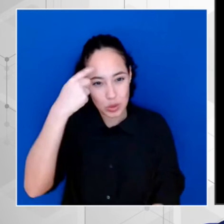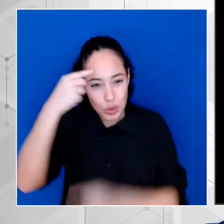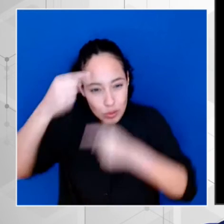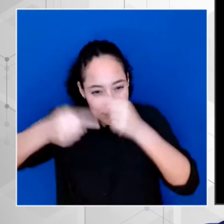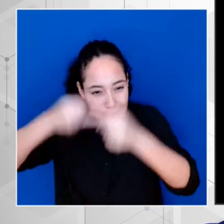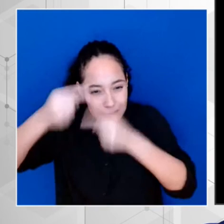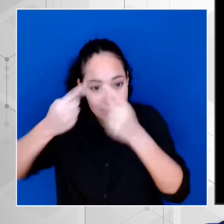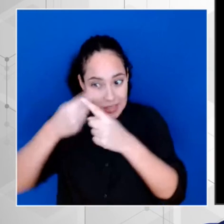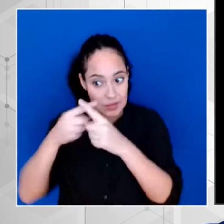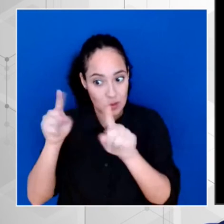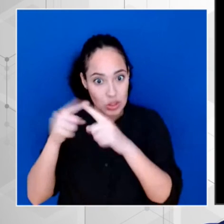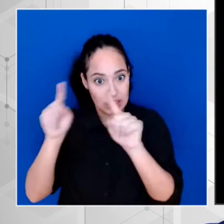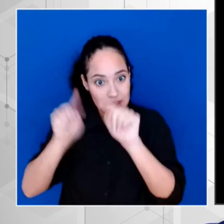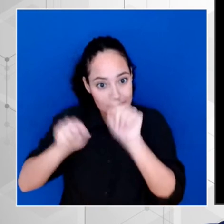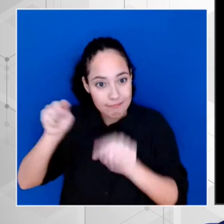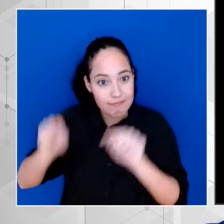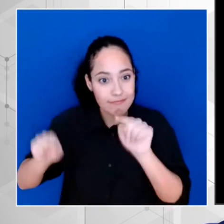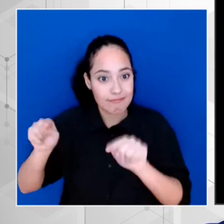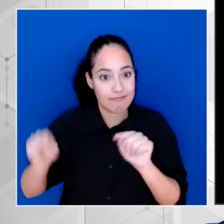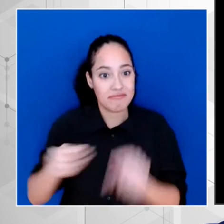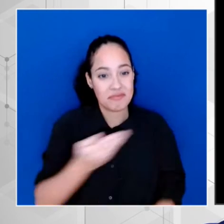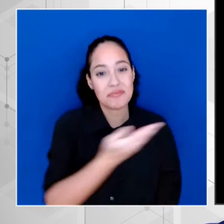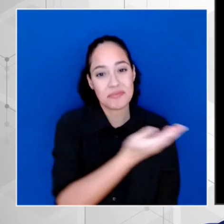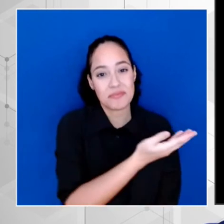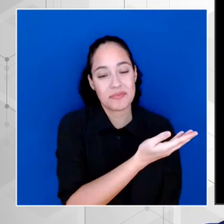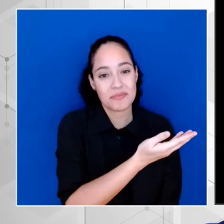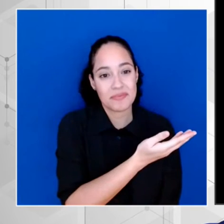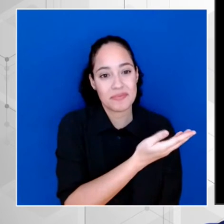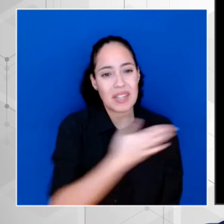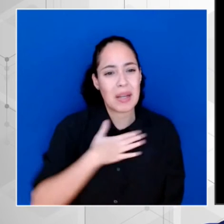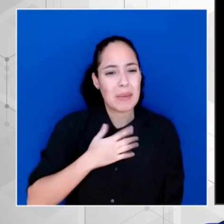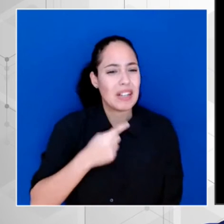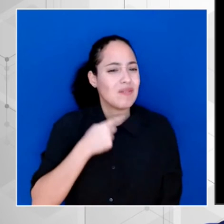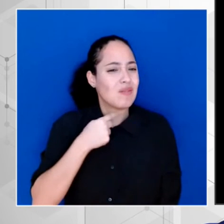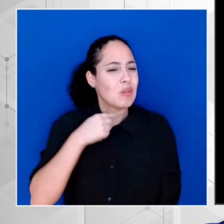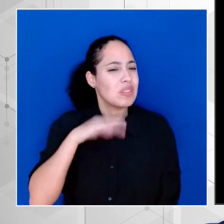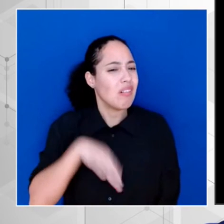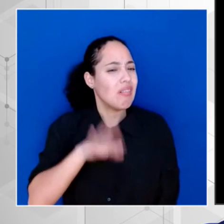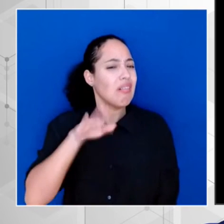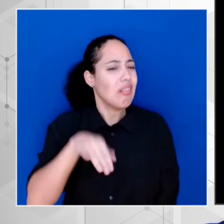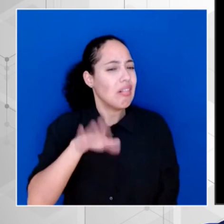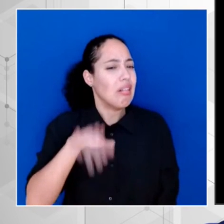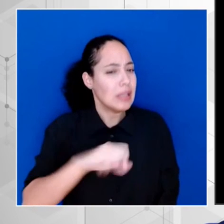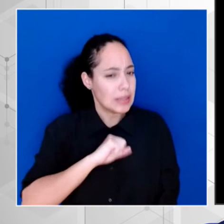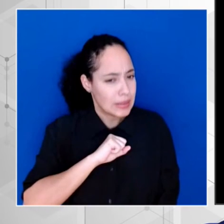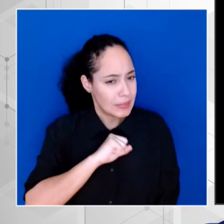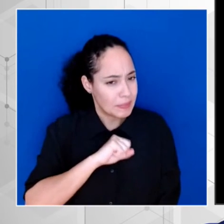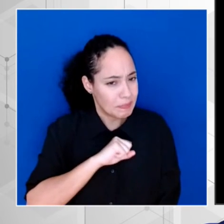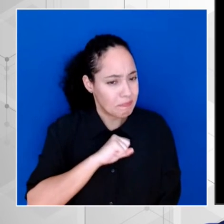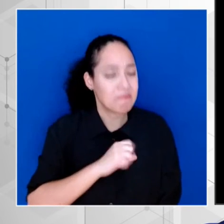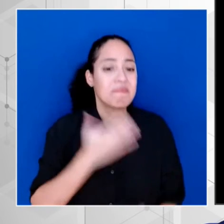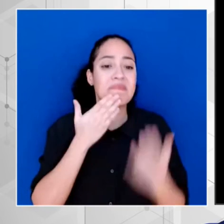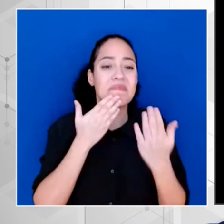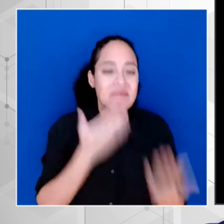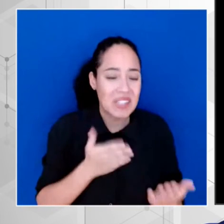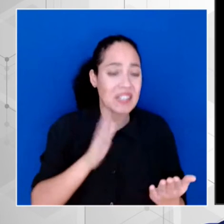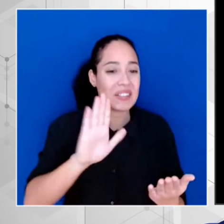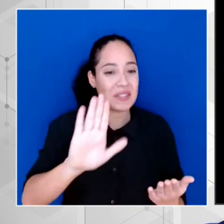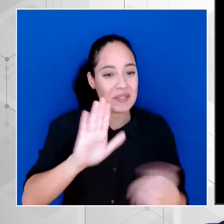well. And my voice is breaking up, so thank you for your attention, and we hopefully have a few minutes for